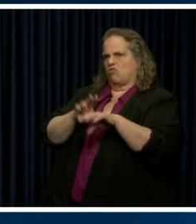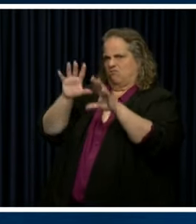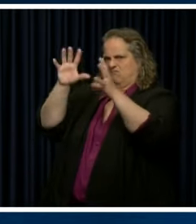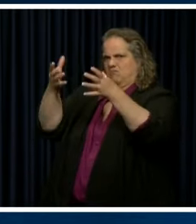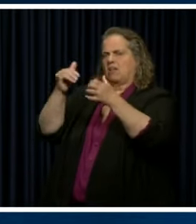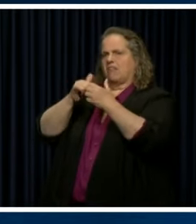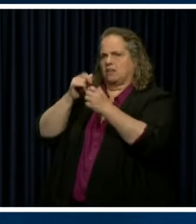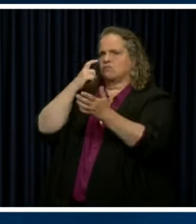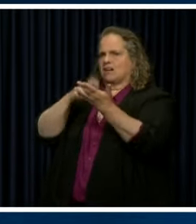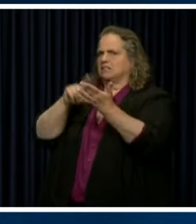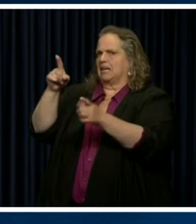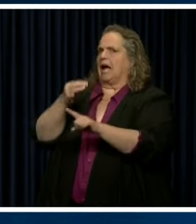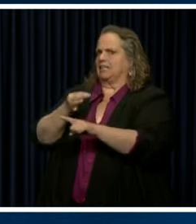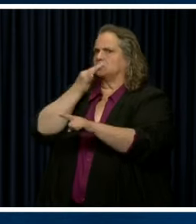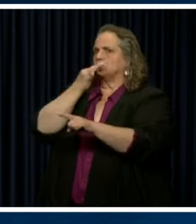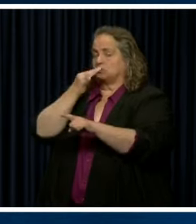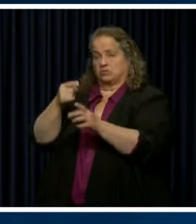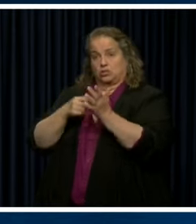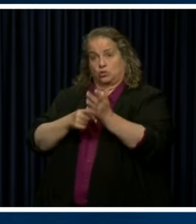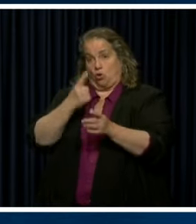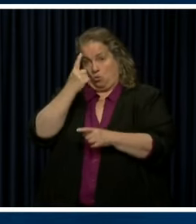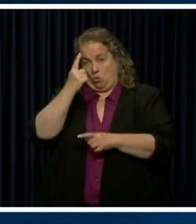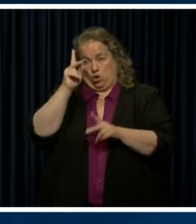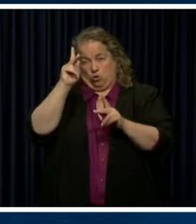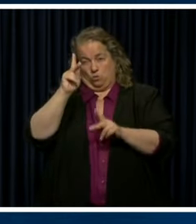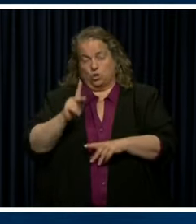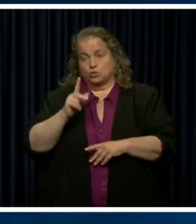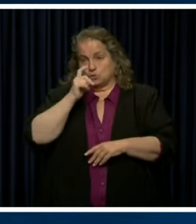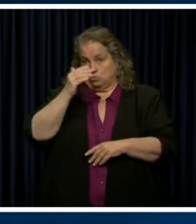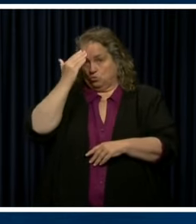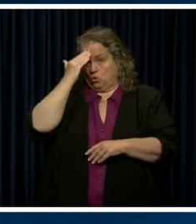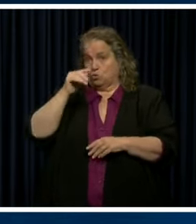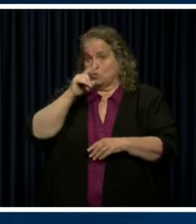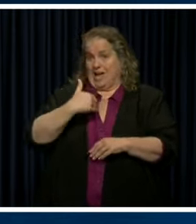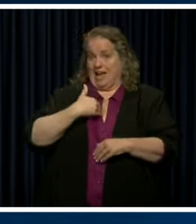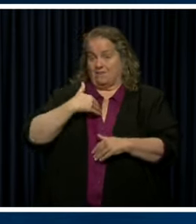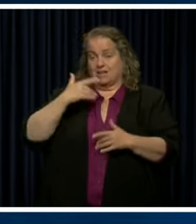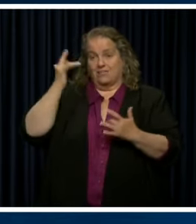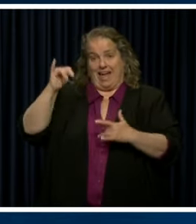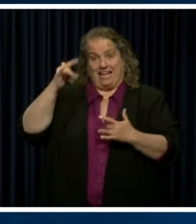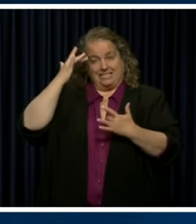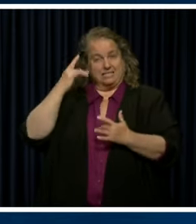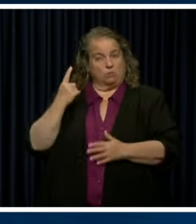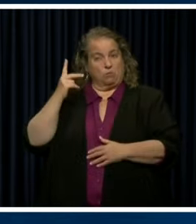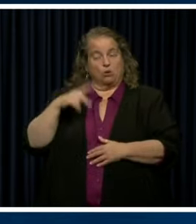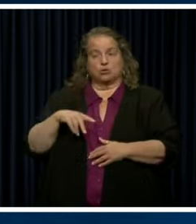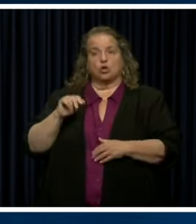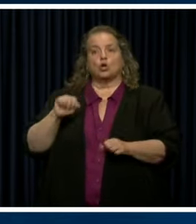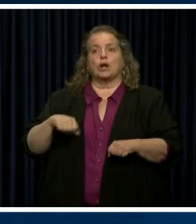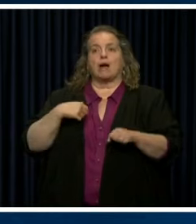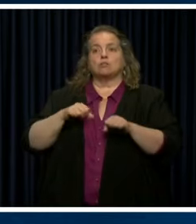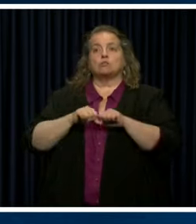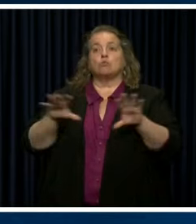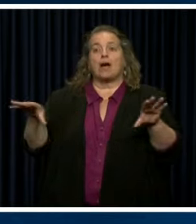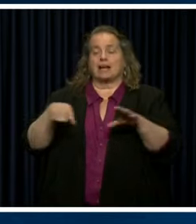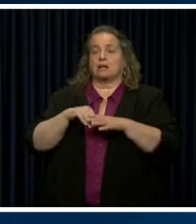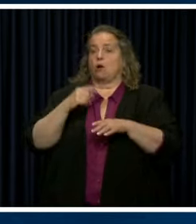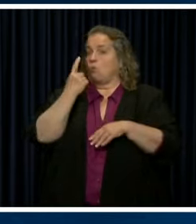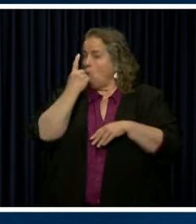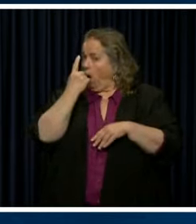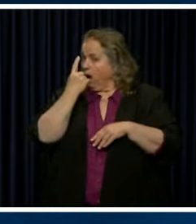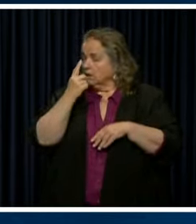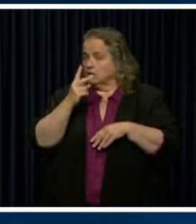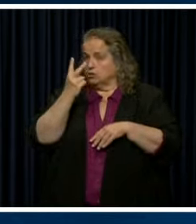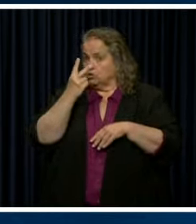conditions. And they show the one person that was known to have the disease could have spread in 1 2.5-hour choir practice